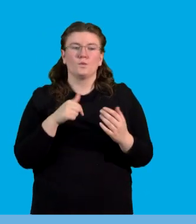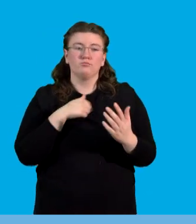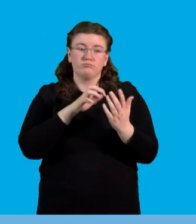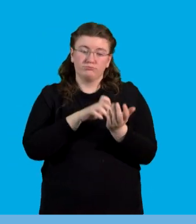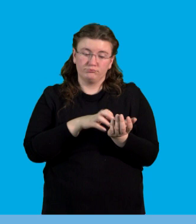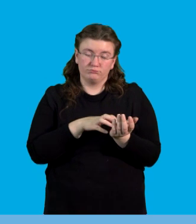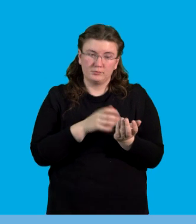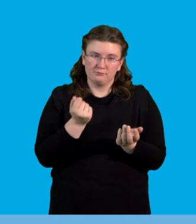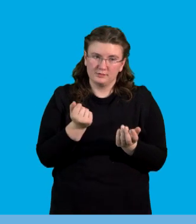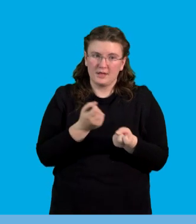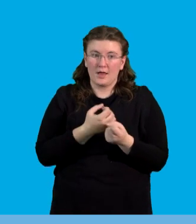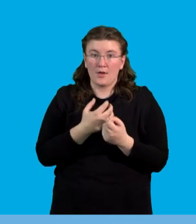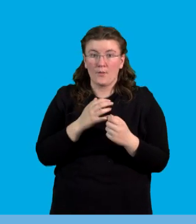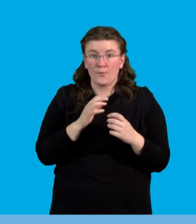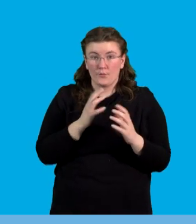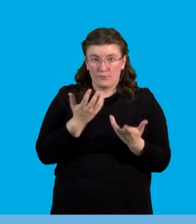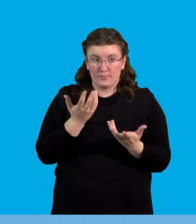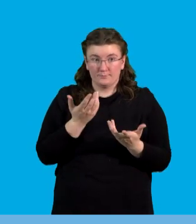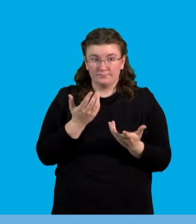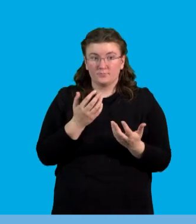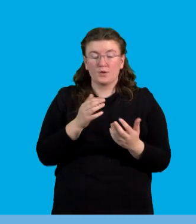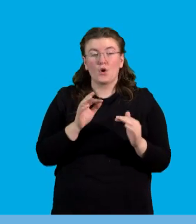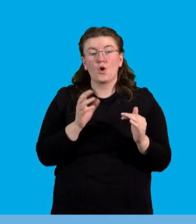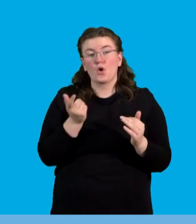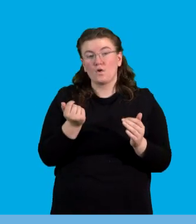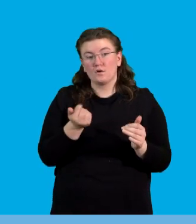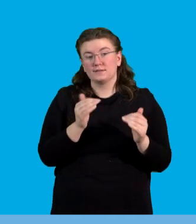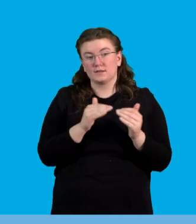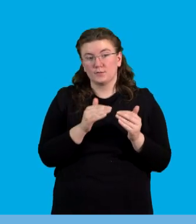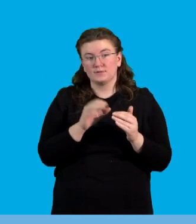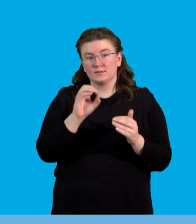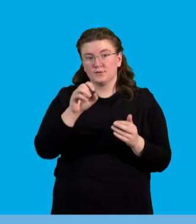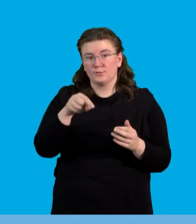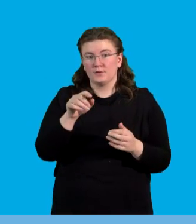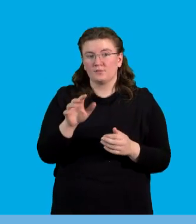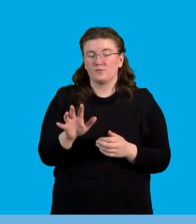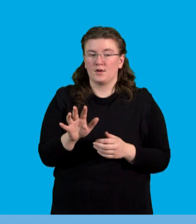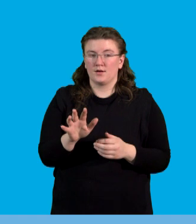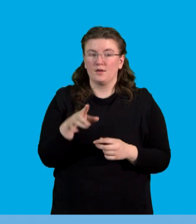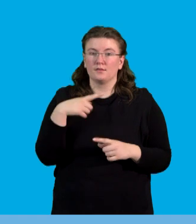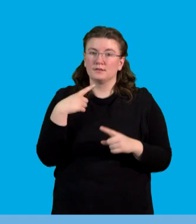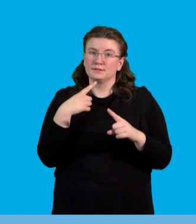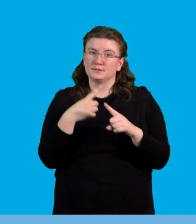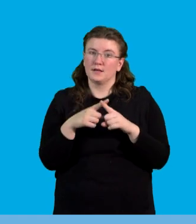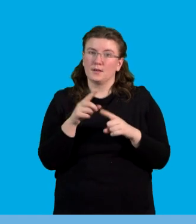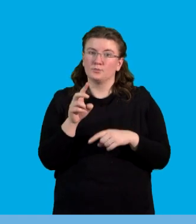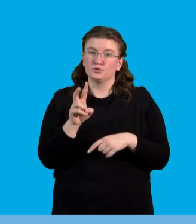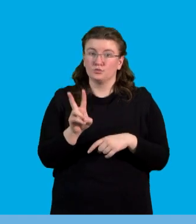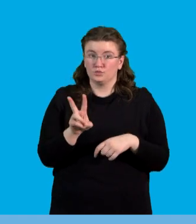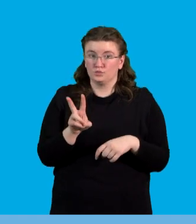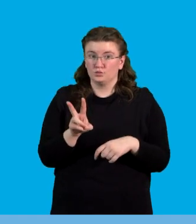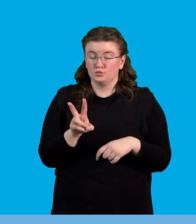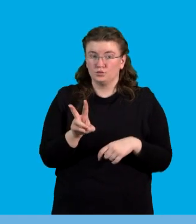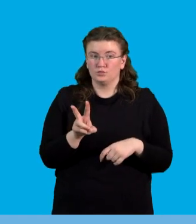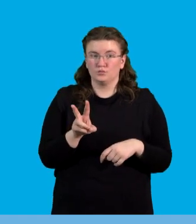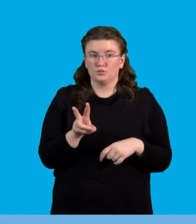to be calculated as, cost will then therefore be 0.5 multiplied by